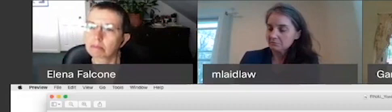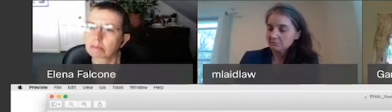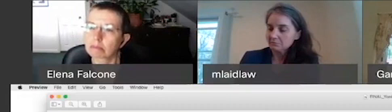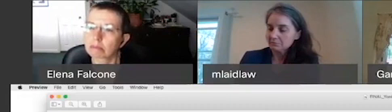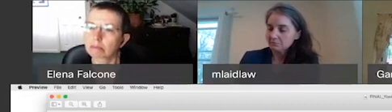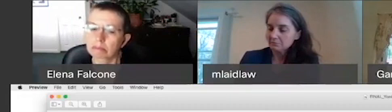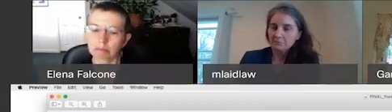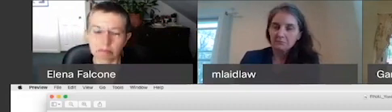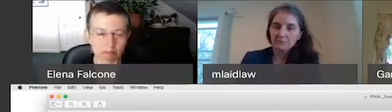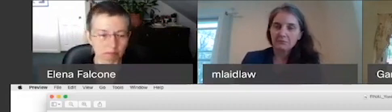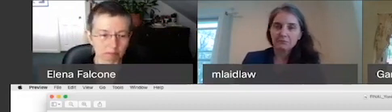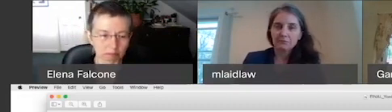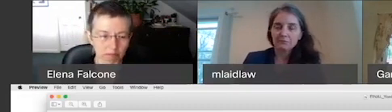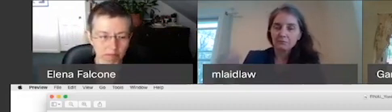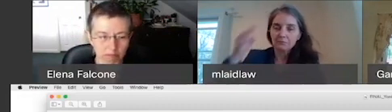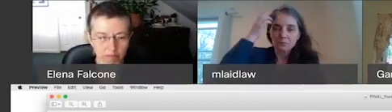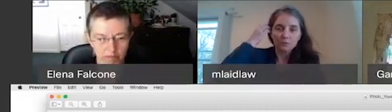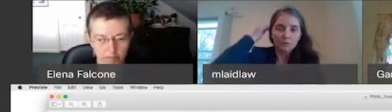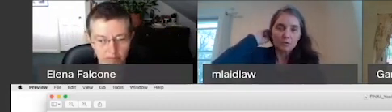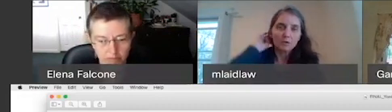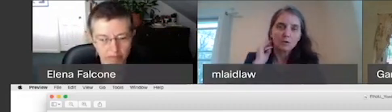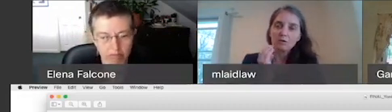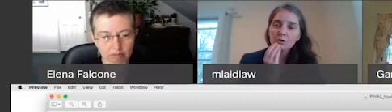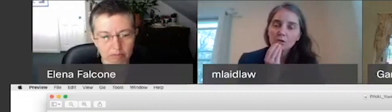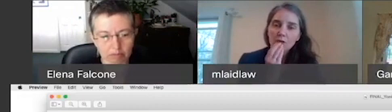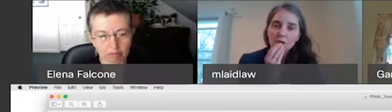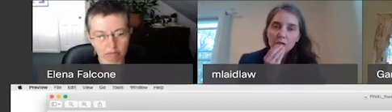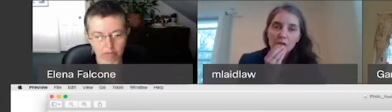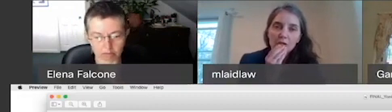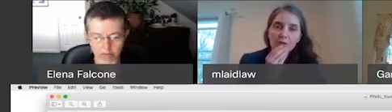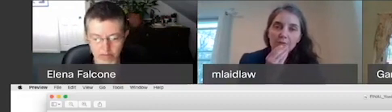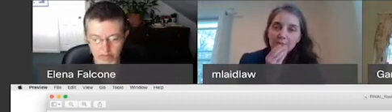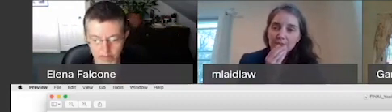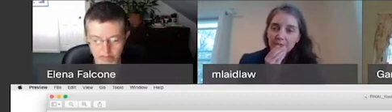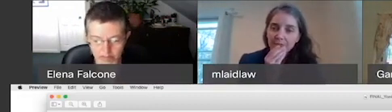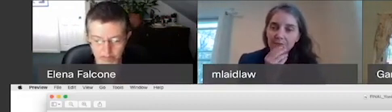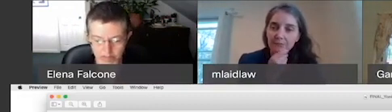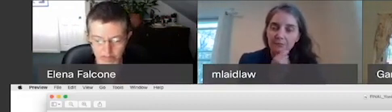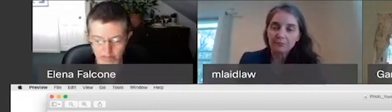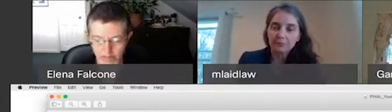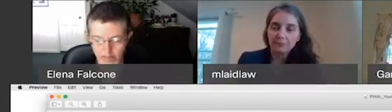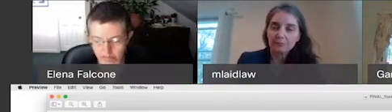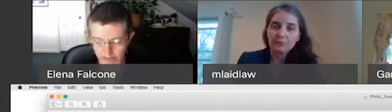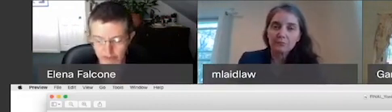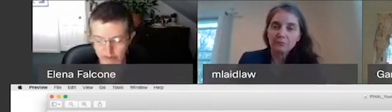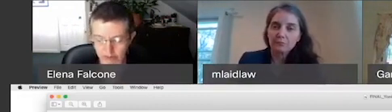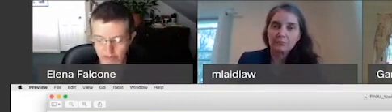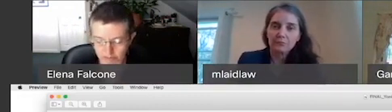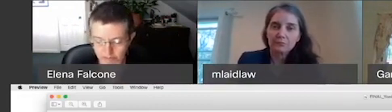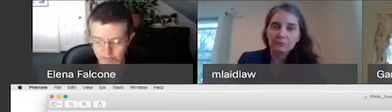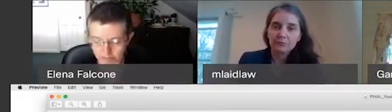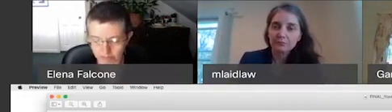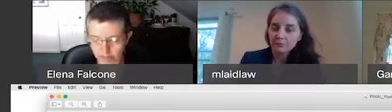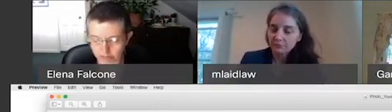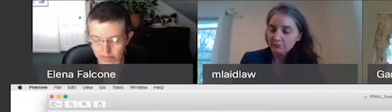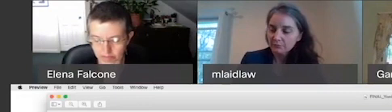and different activities. Right now, all of those activities are actually still happening, but they're happening virtually. So if you're